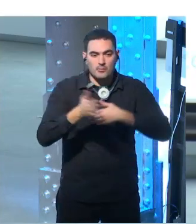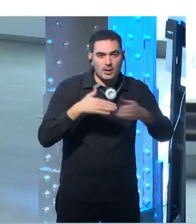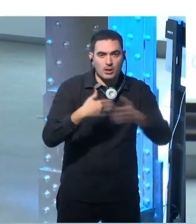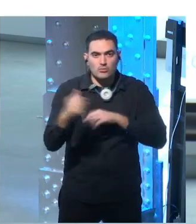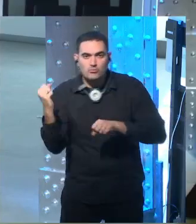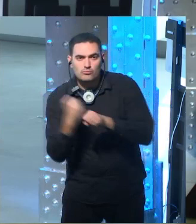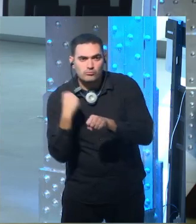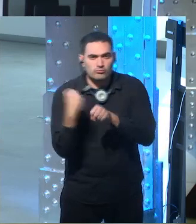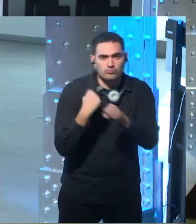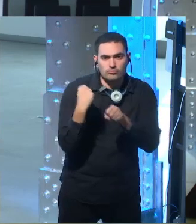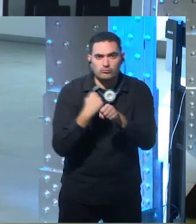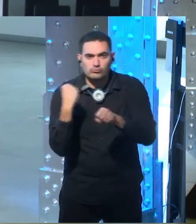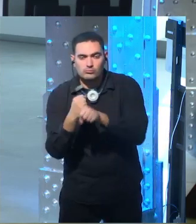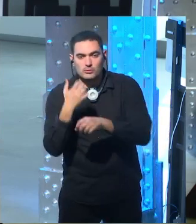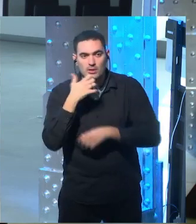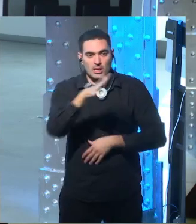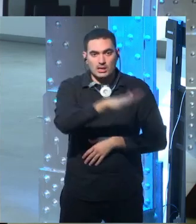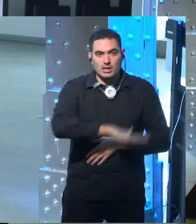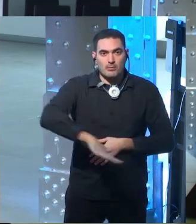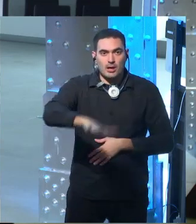automation, and this is not